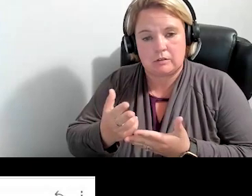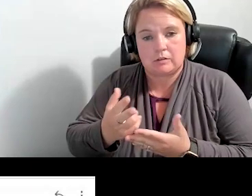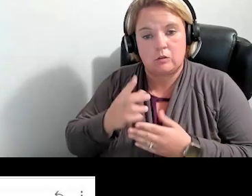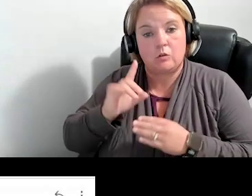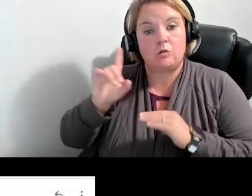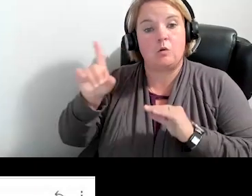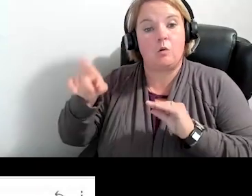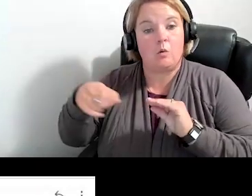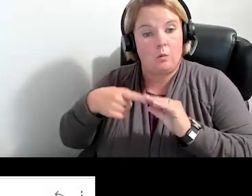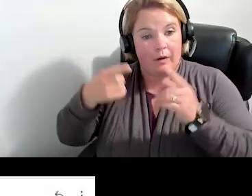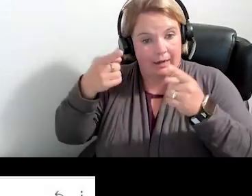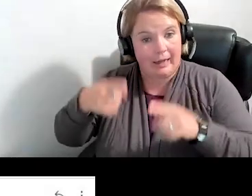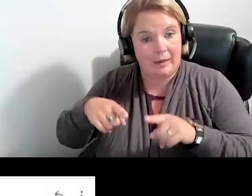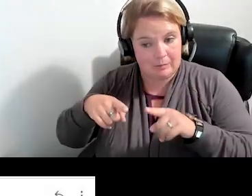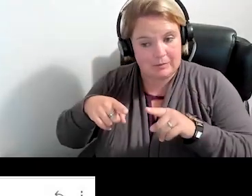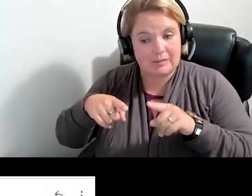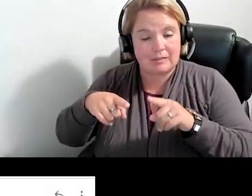get that,